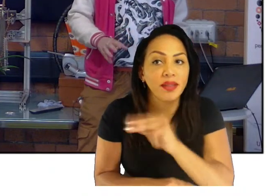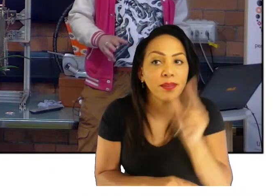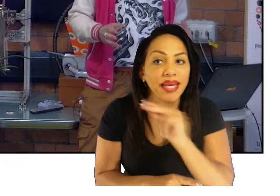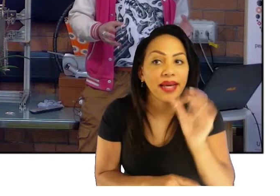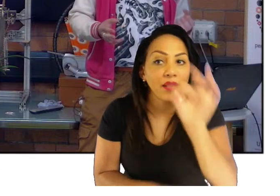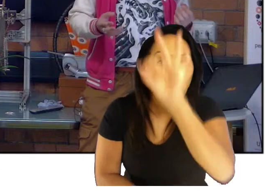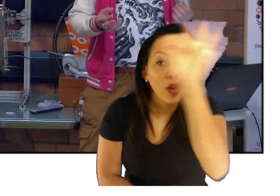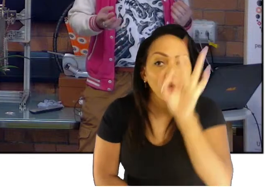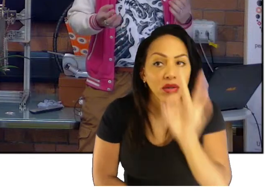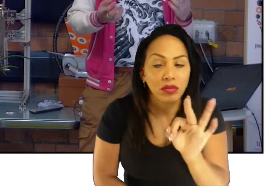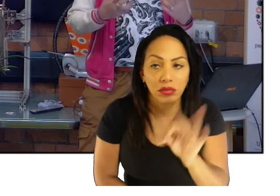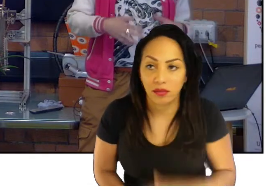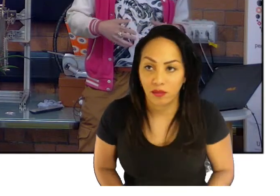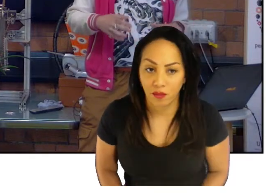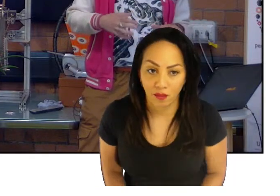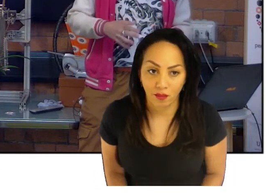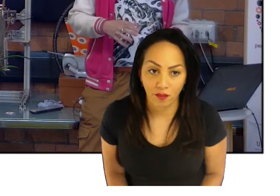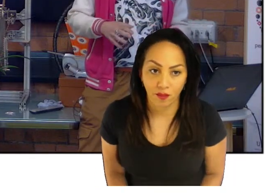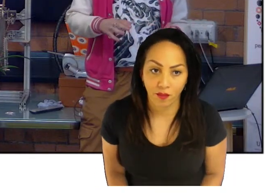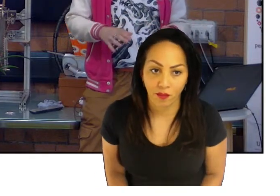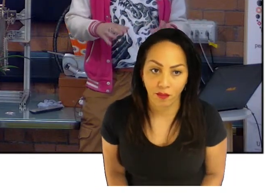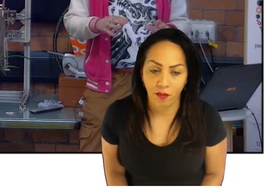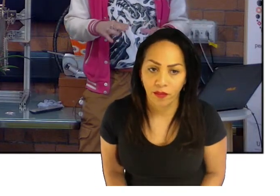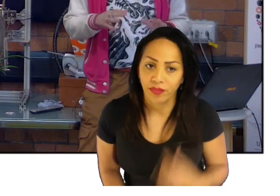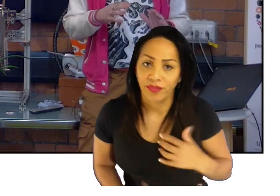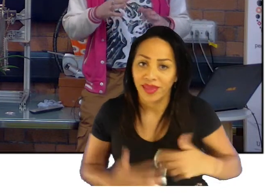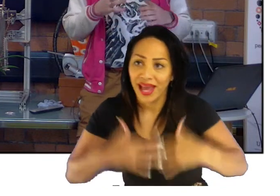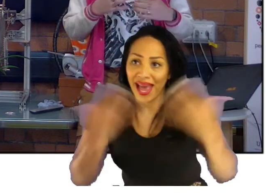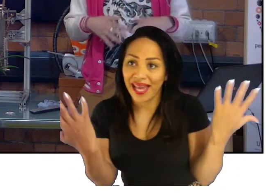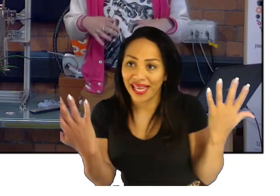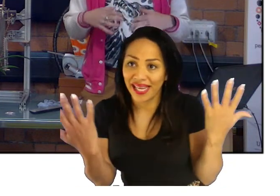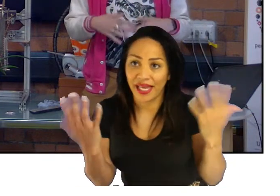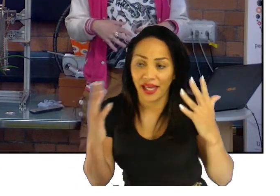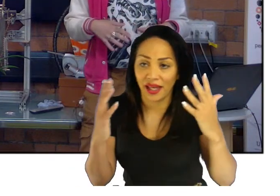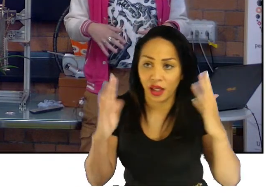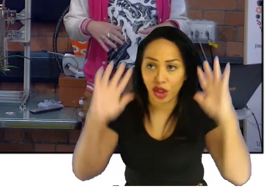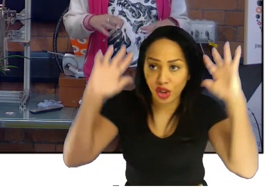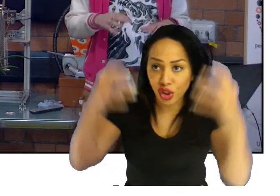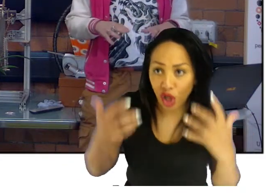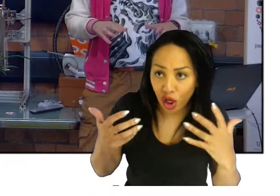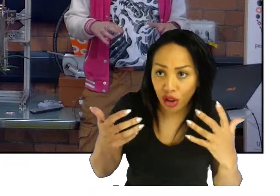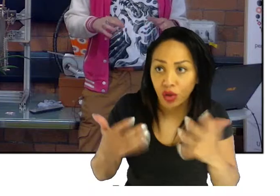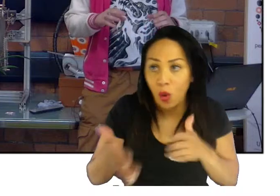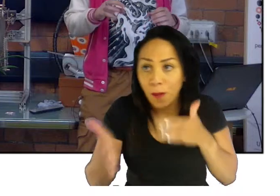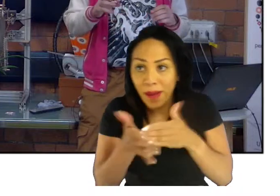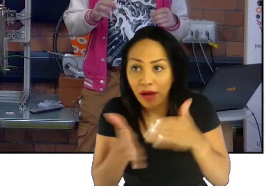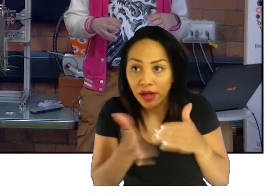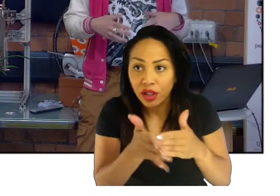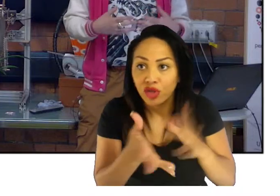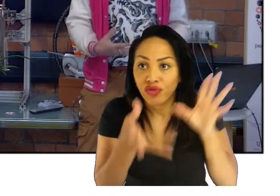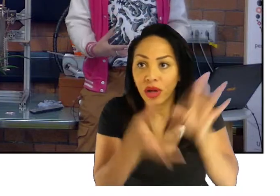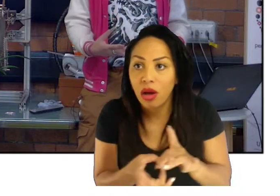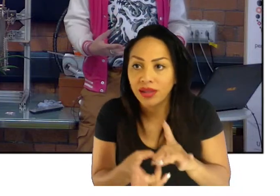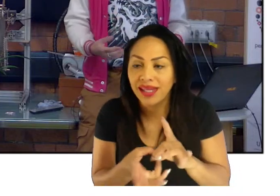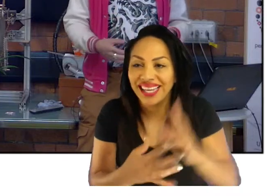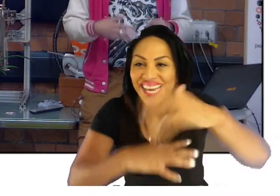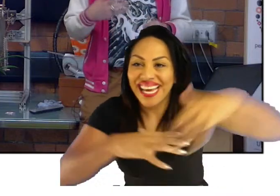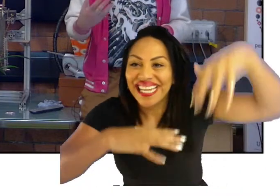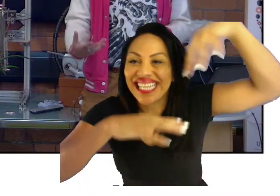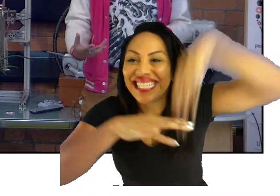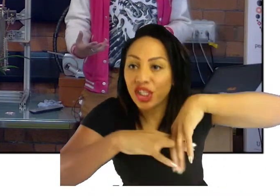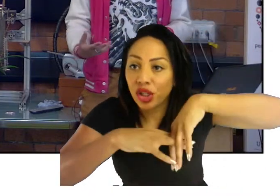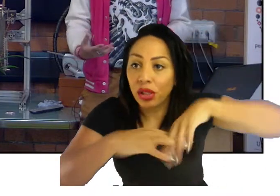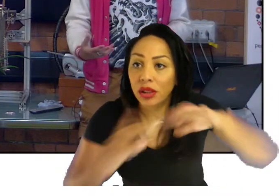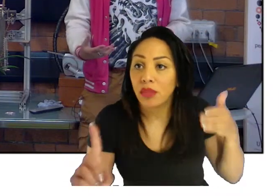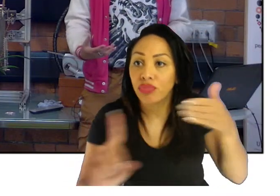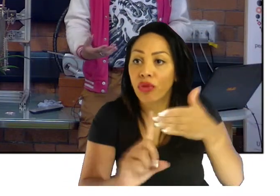was around if there's any barriers or concerns around using an indigenous approach to fashion and